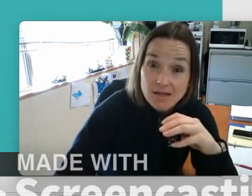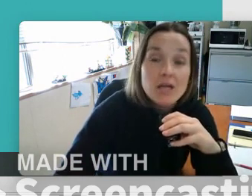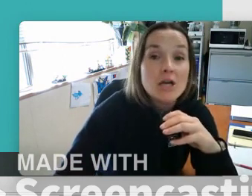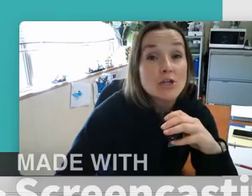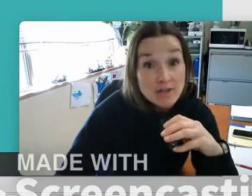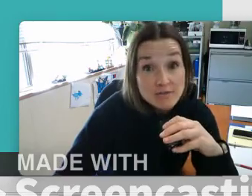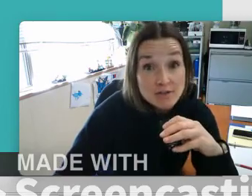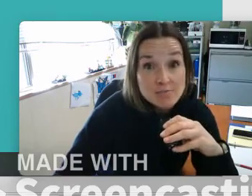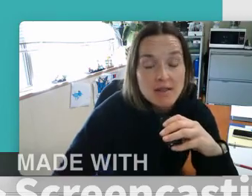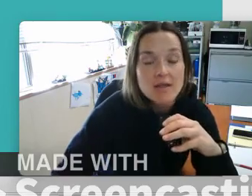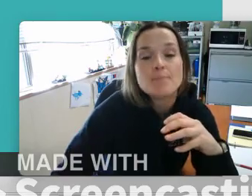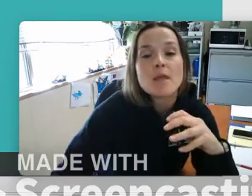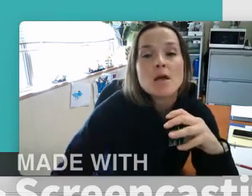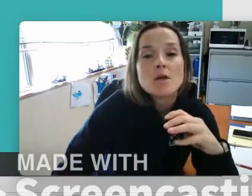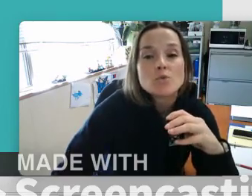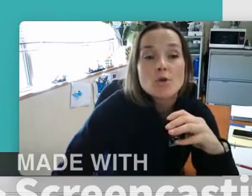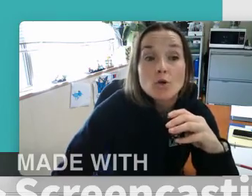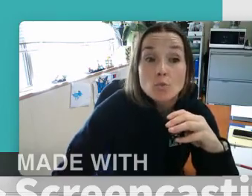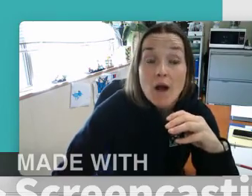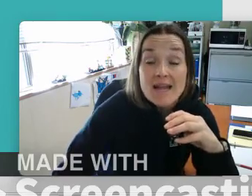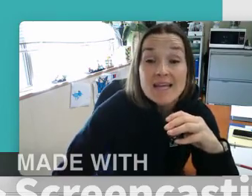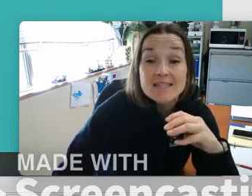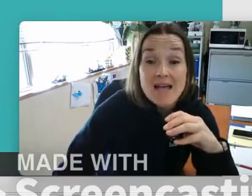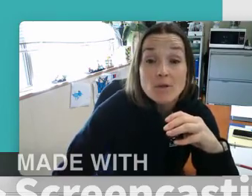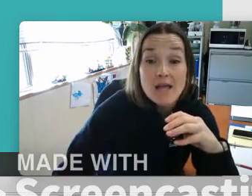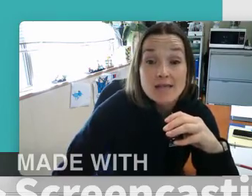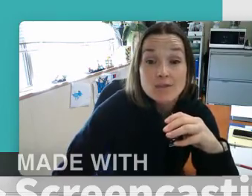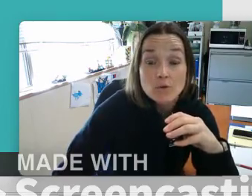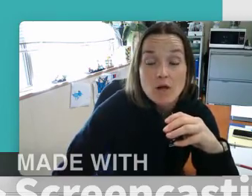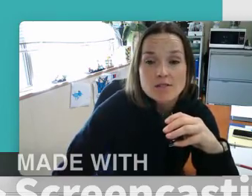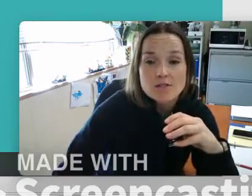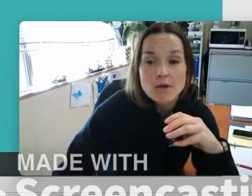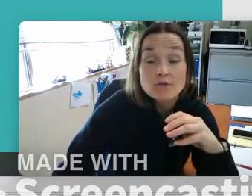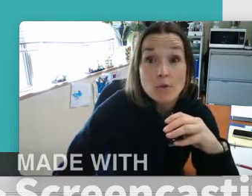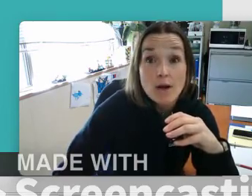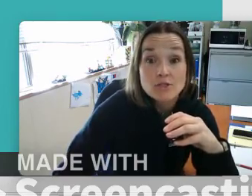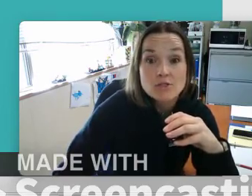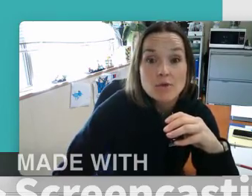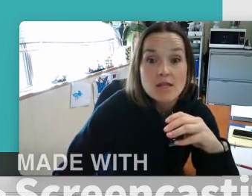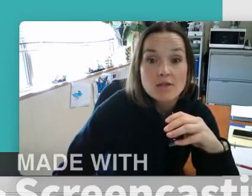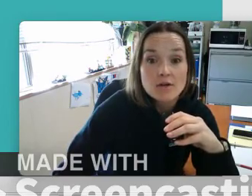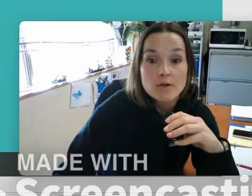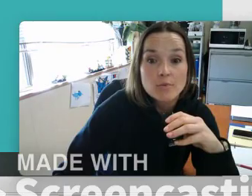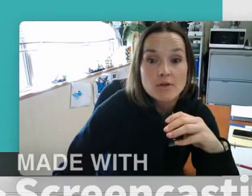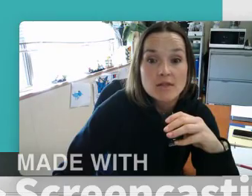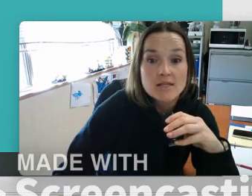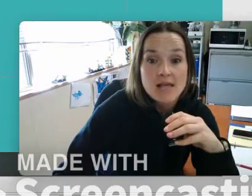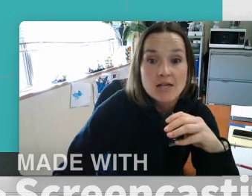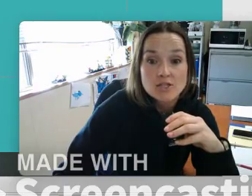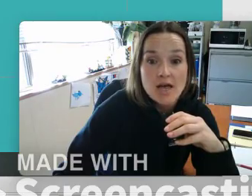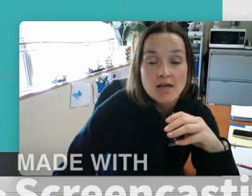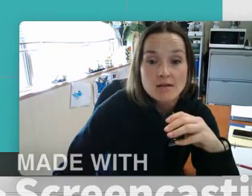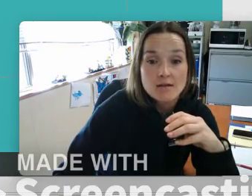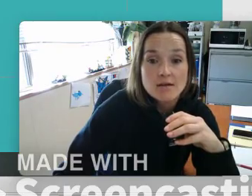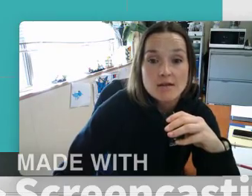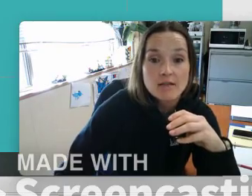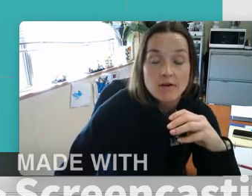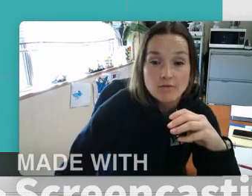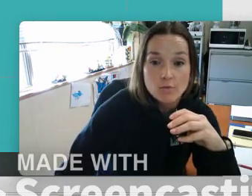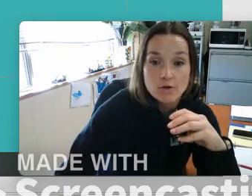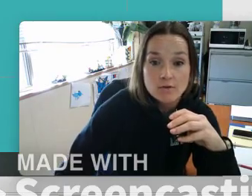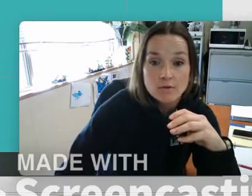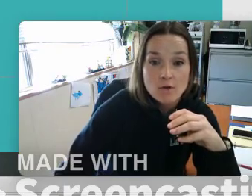something, you're going to fingerspell it. So when you're writing it down in ASL Gloss, you have 2 options. You can either put this hashtag in